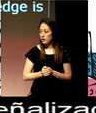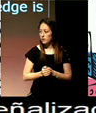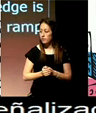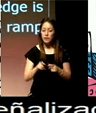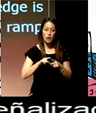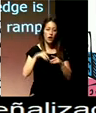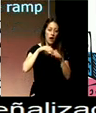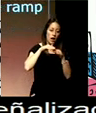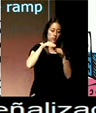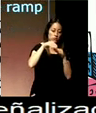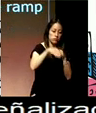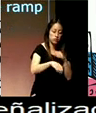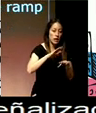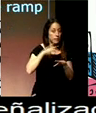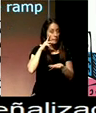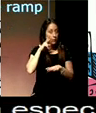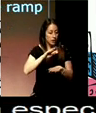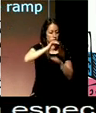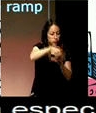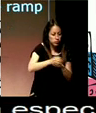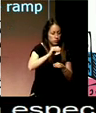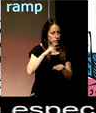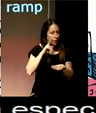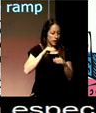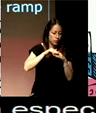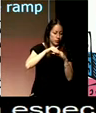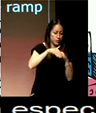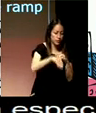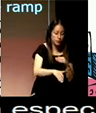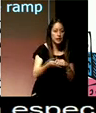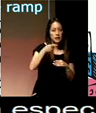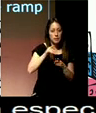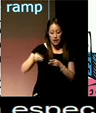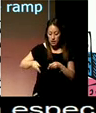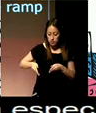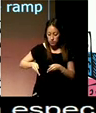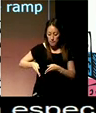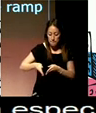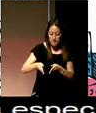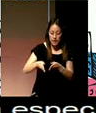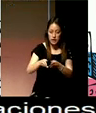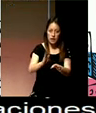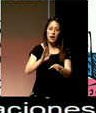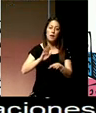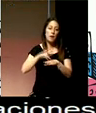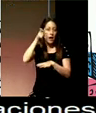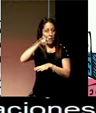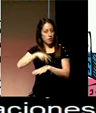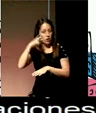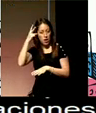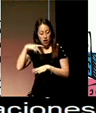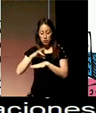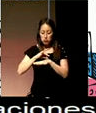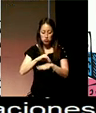area as a guideline for the orientation of blinds. It's being realized using the local material, basalt,